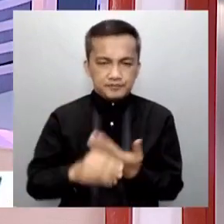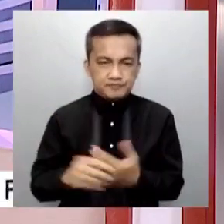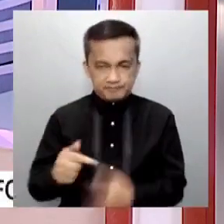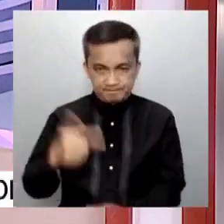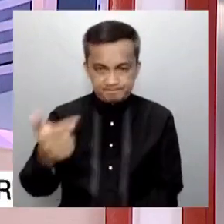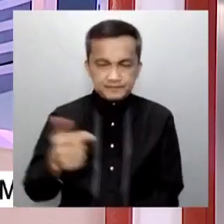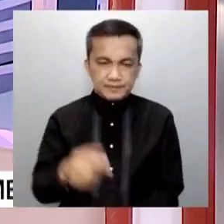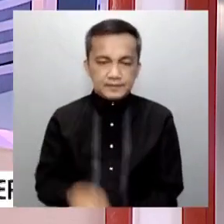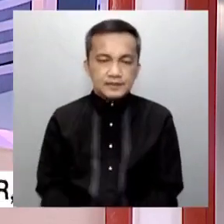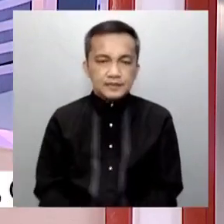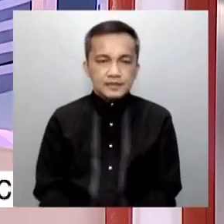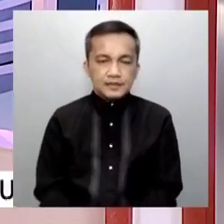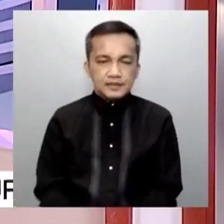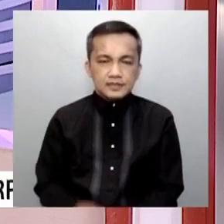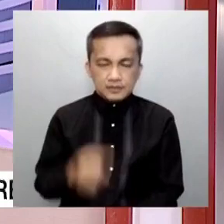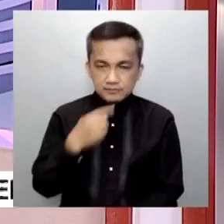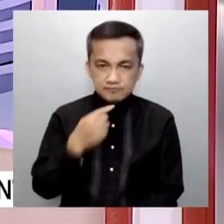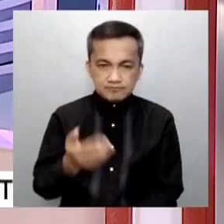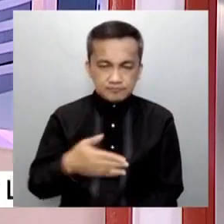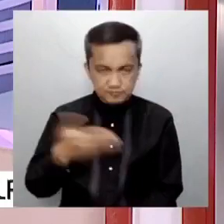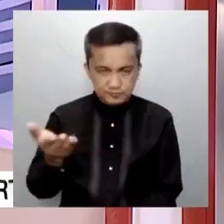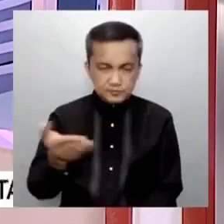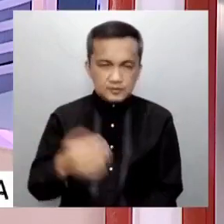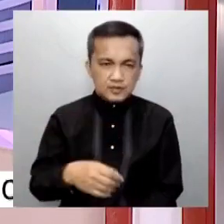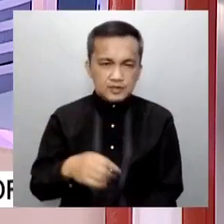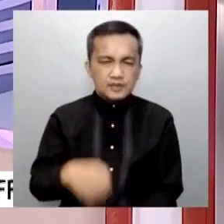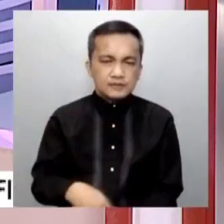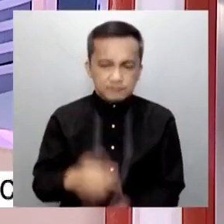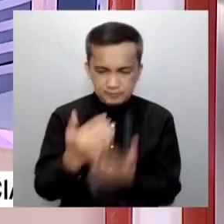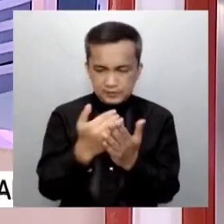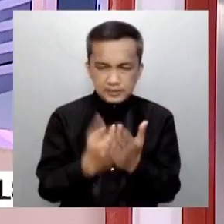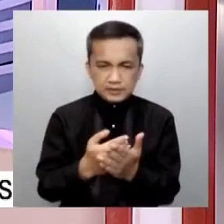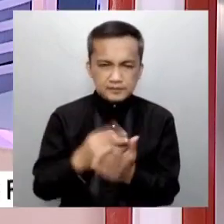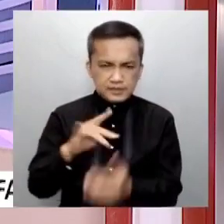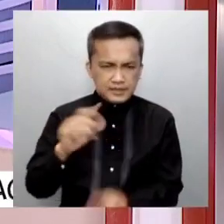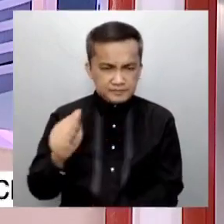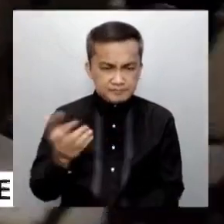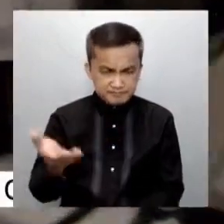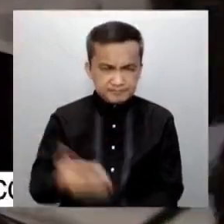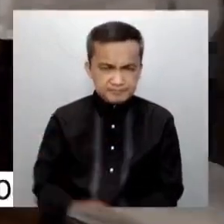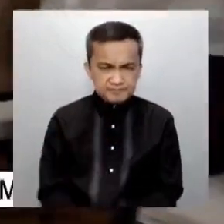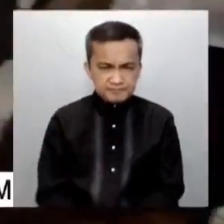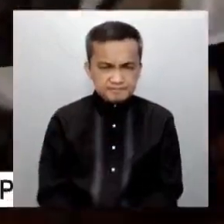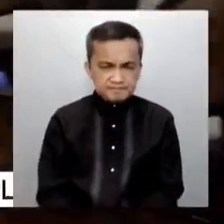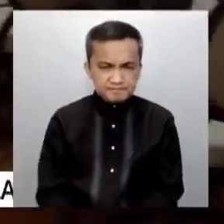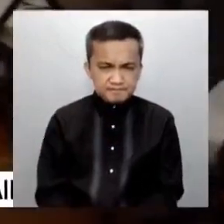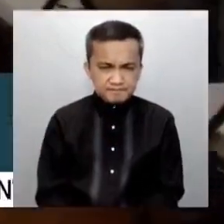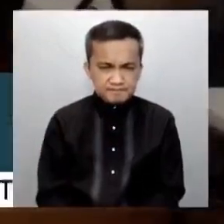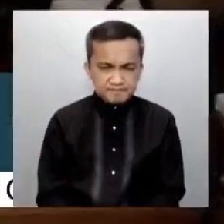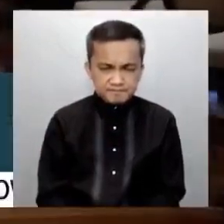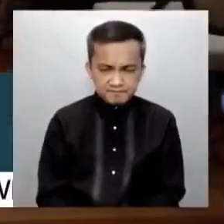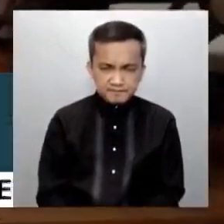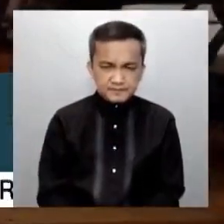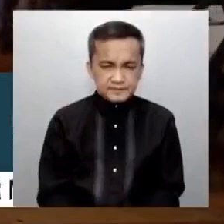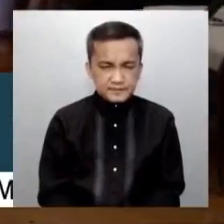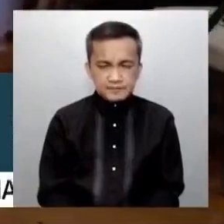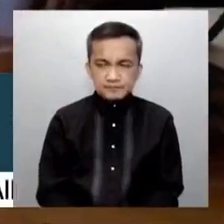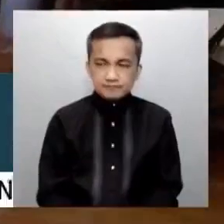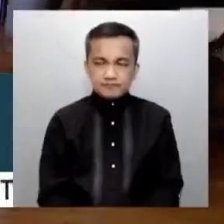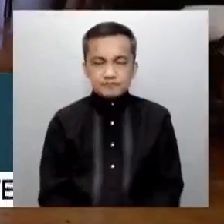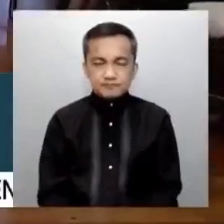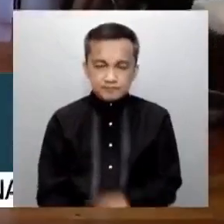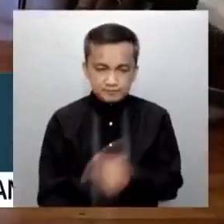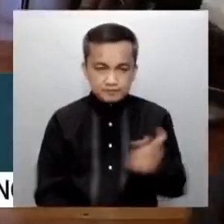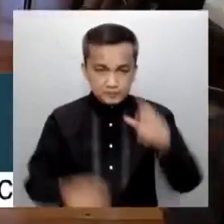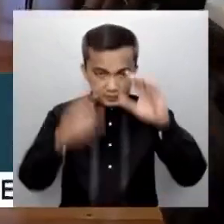event, and she now joins us live with more details. Pia? President Ferdinand Marcos Jr. on